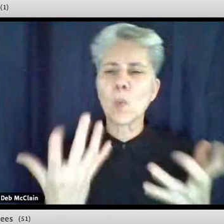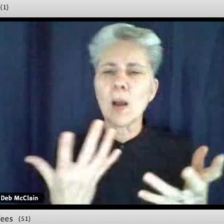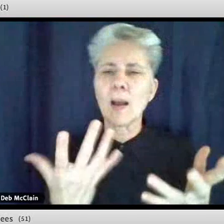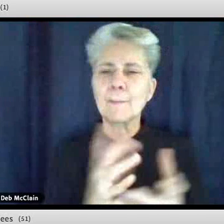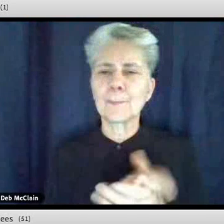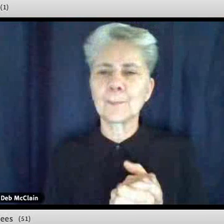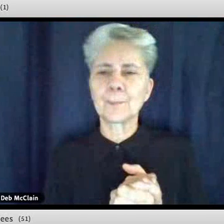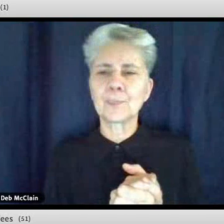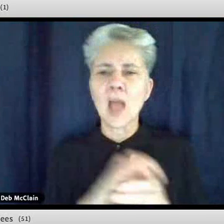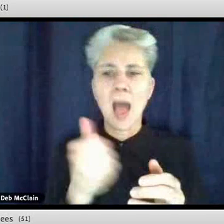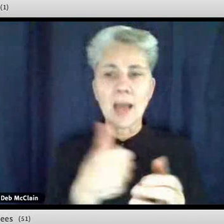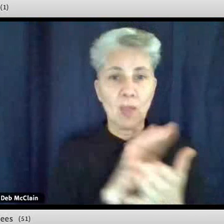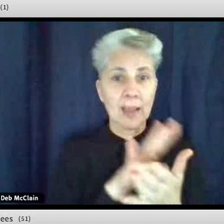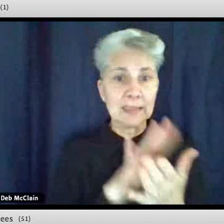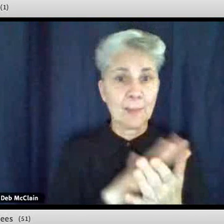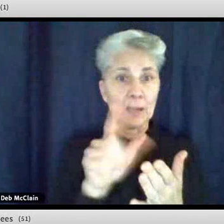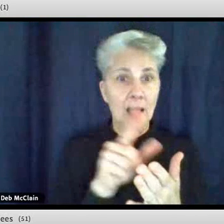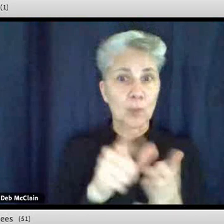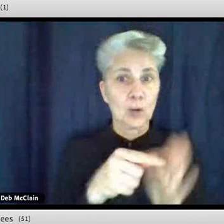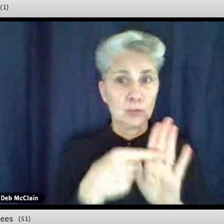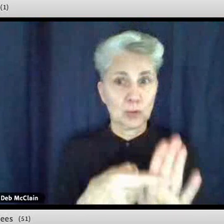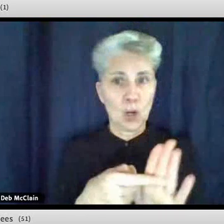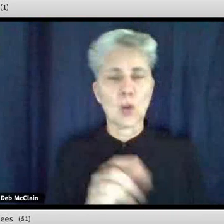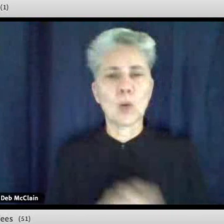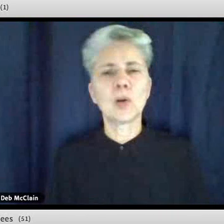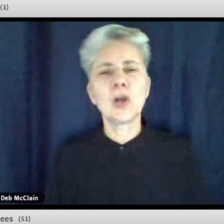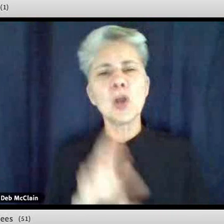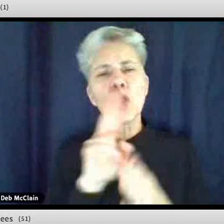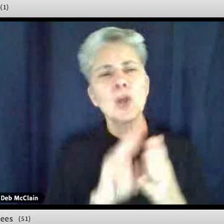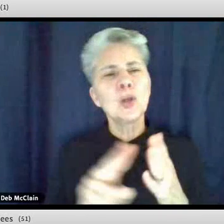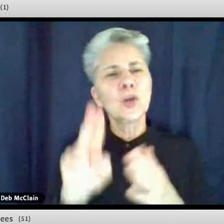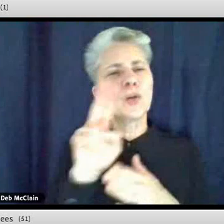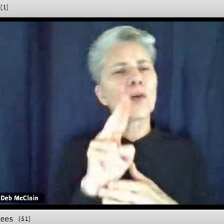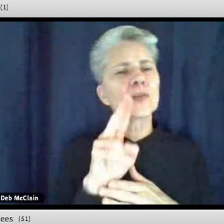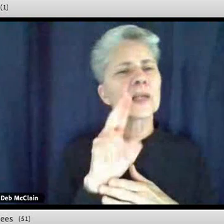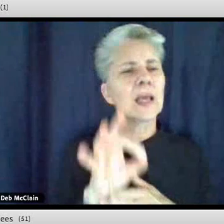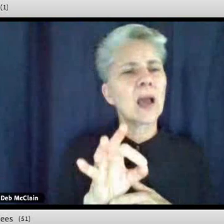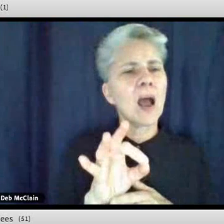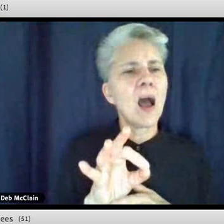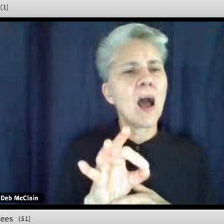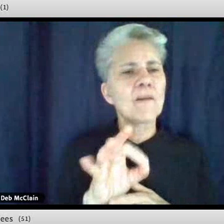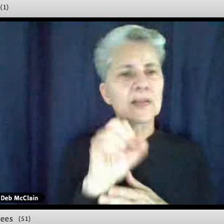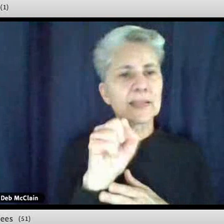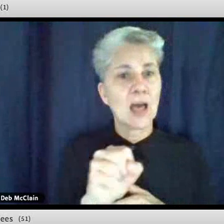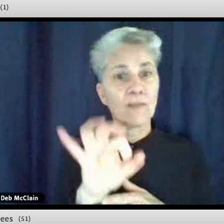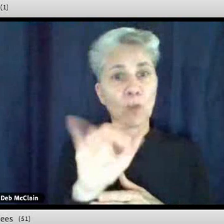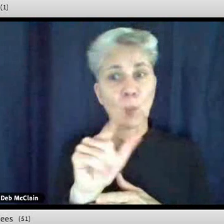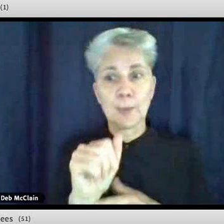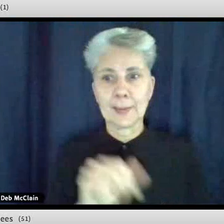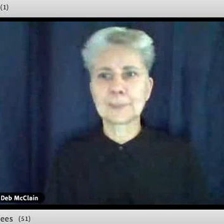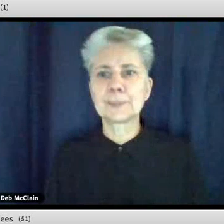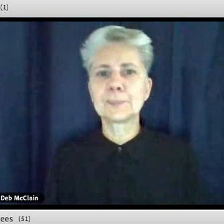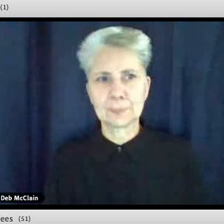Another site that I really like is, it's another academic library, is the University of South Florida.